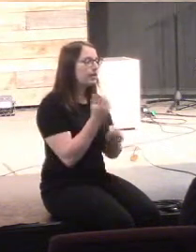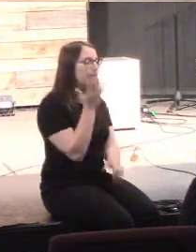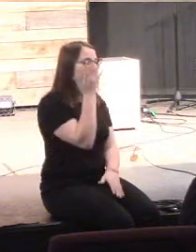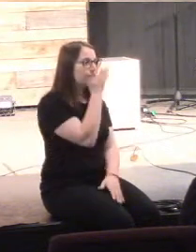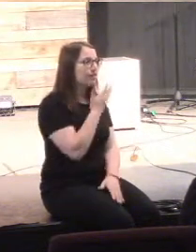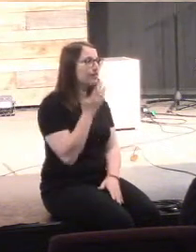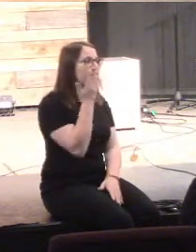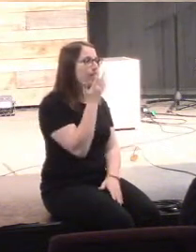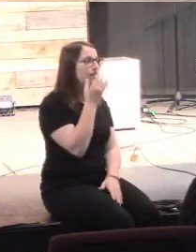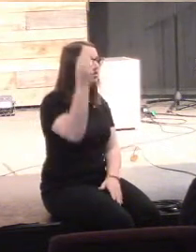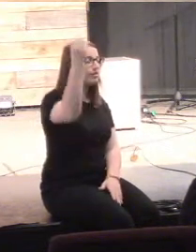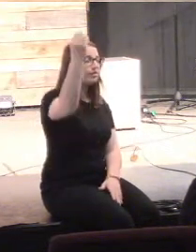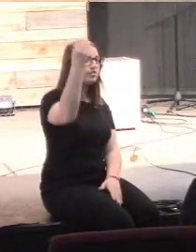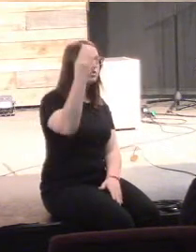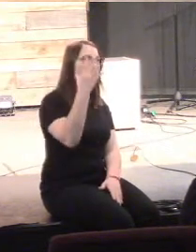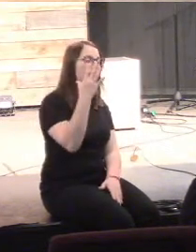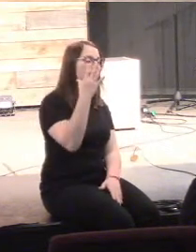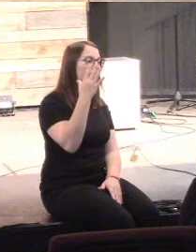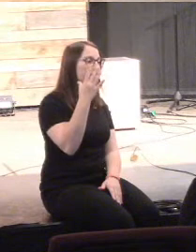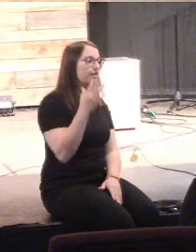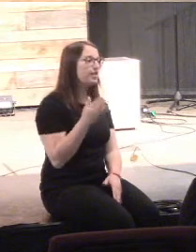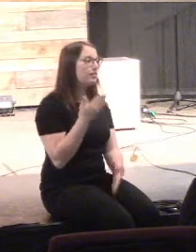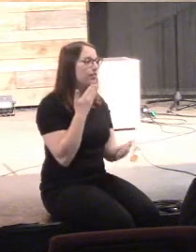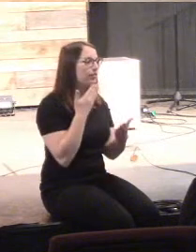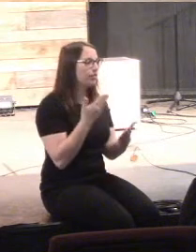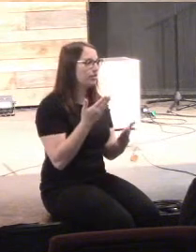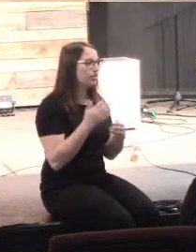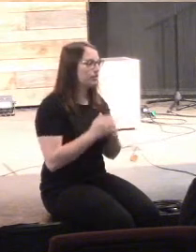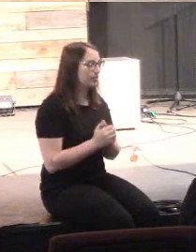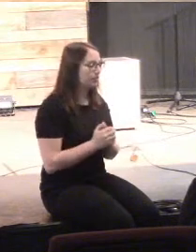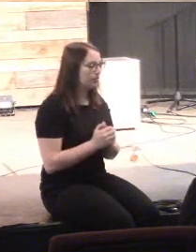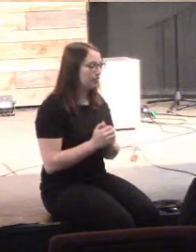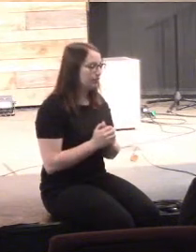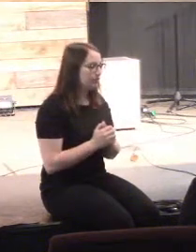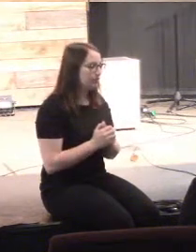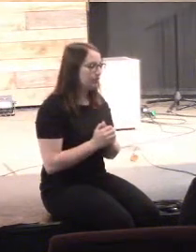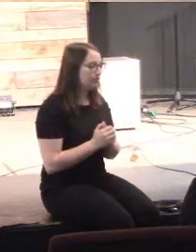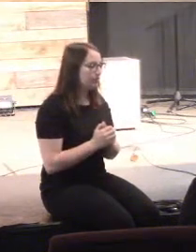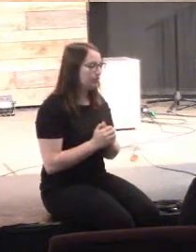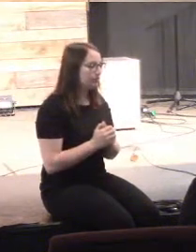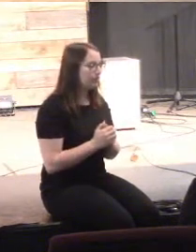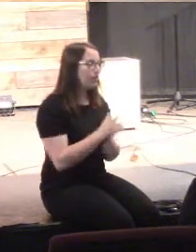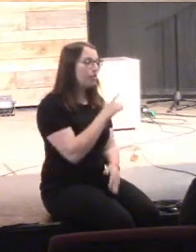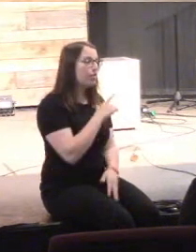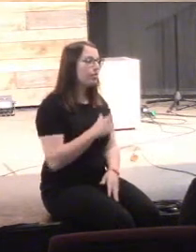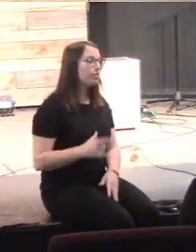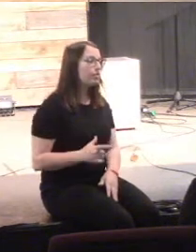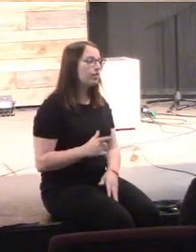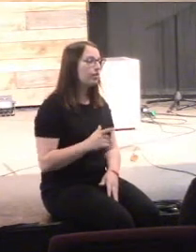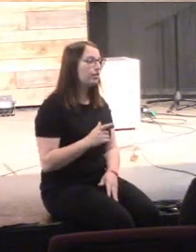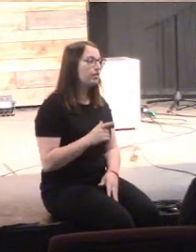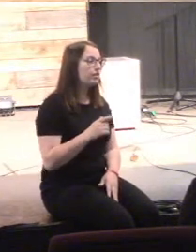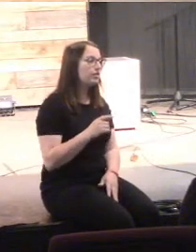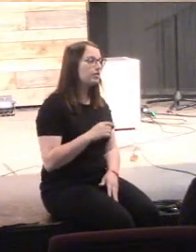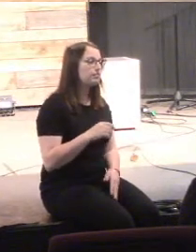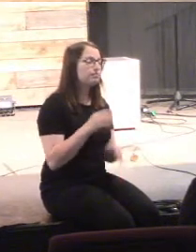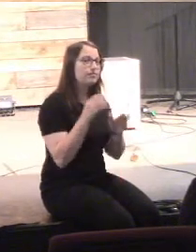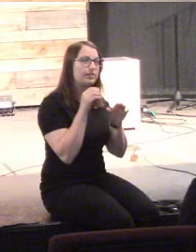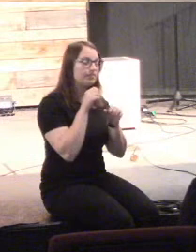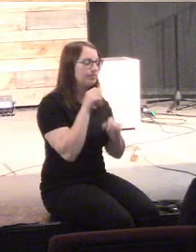you and be gracious to you. The Lord turn his face to you and give you